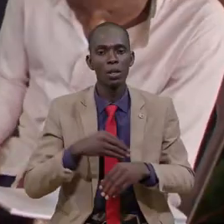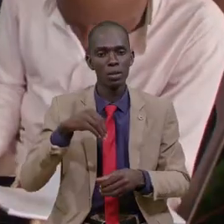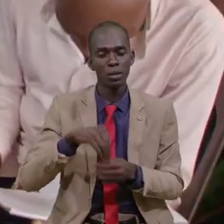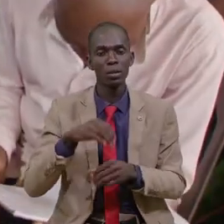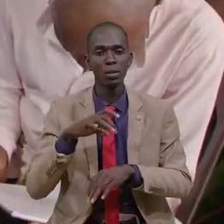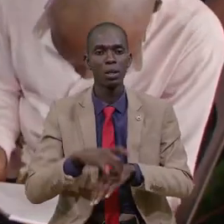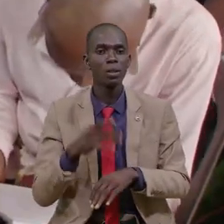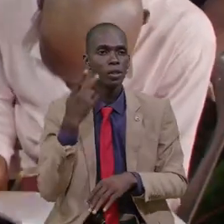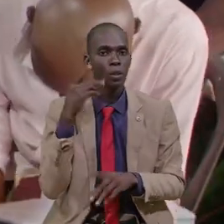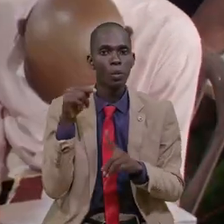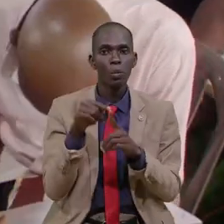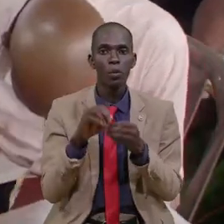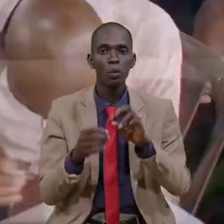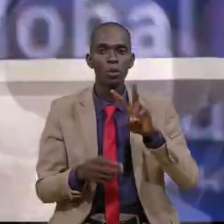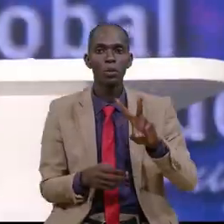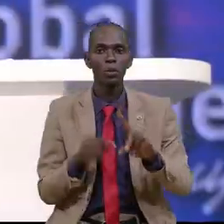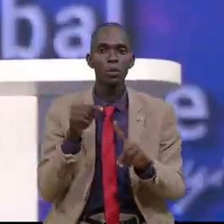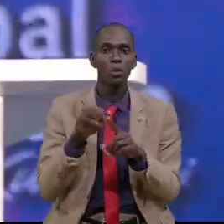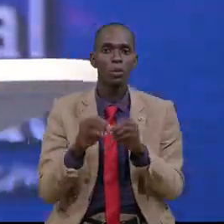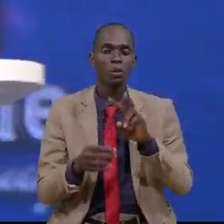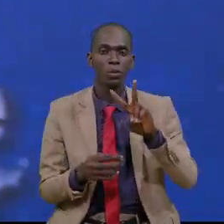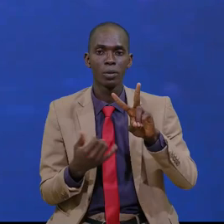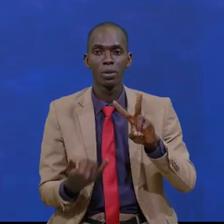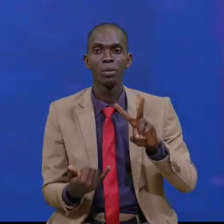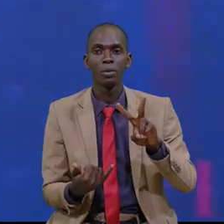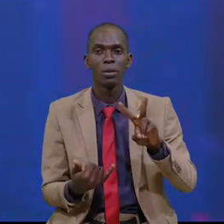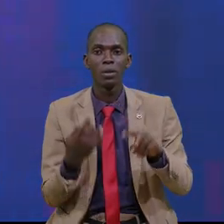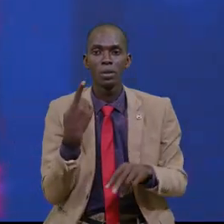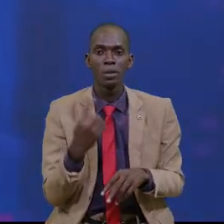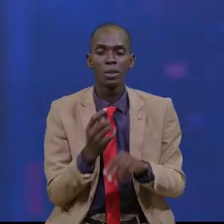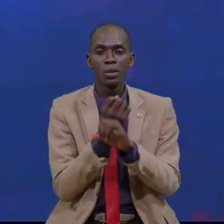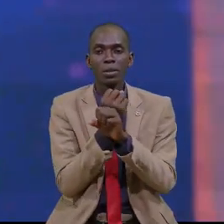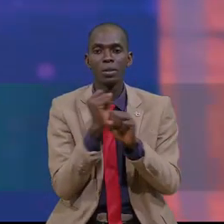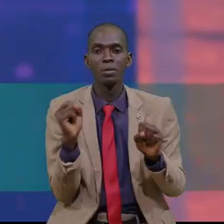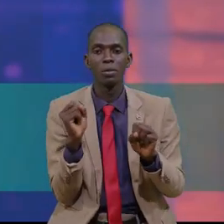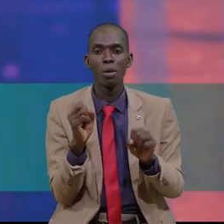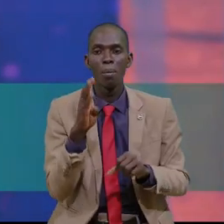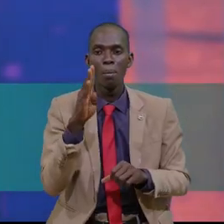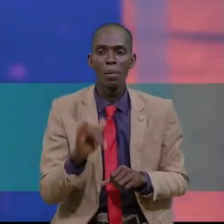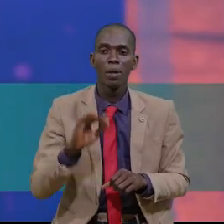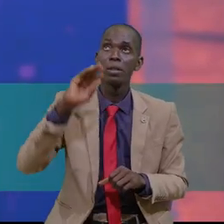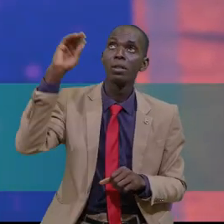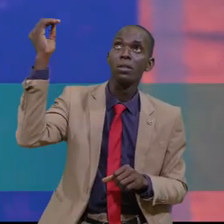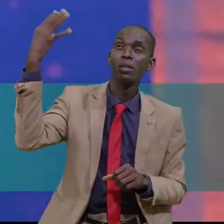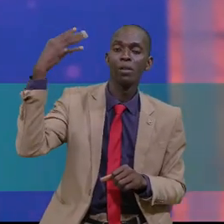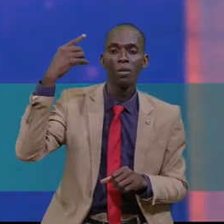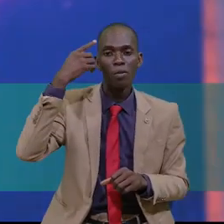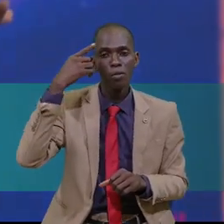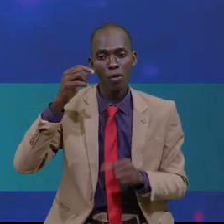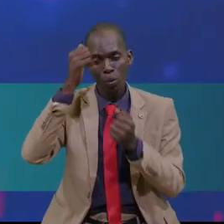two here. Point number two, we're looking at the salvation by grace for